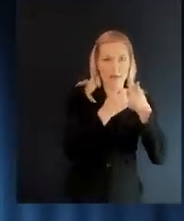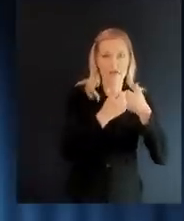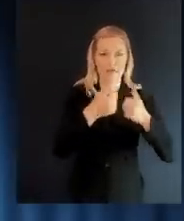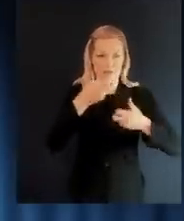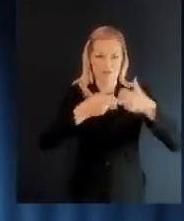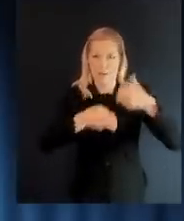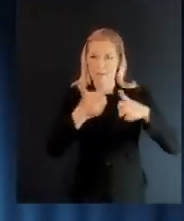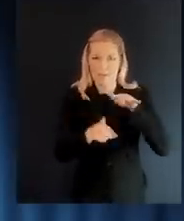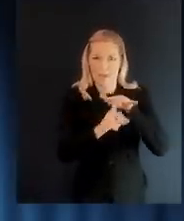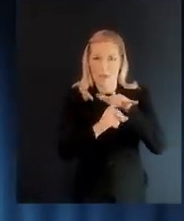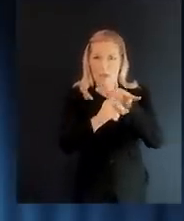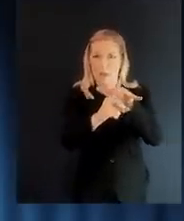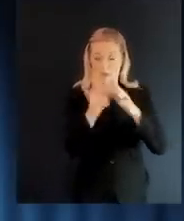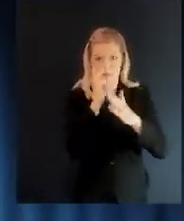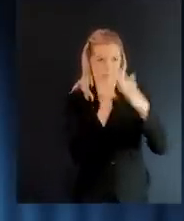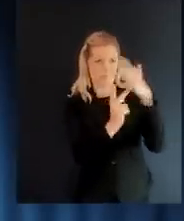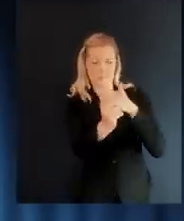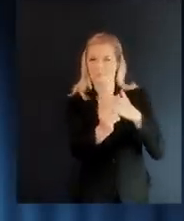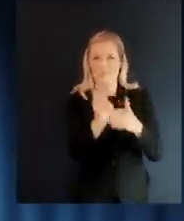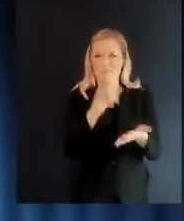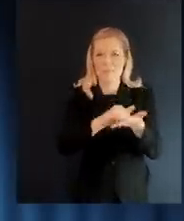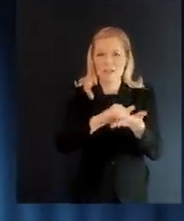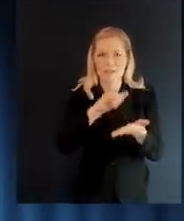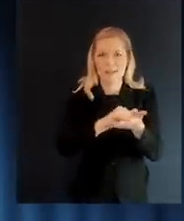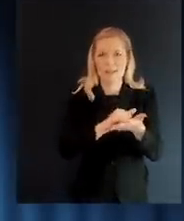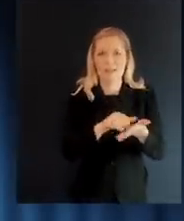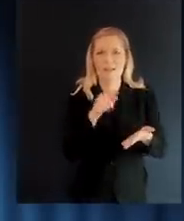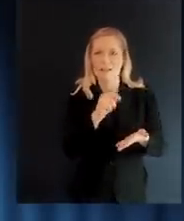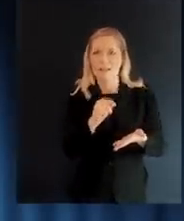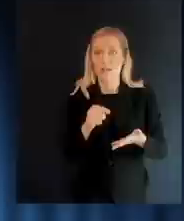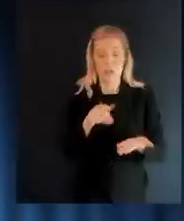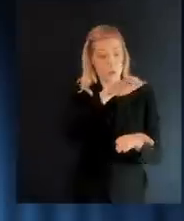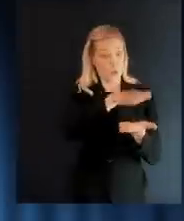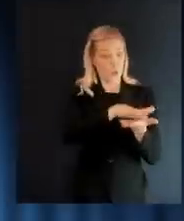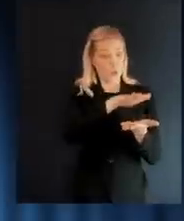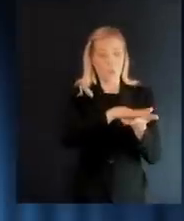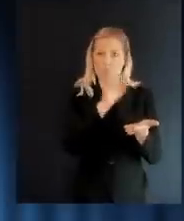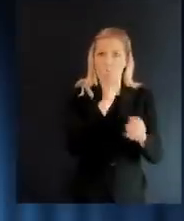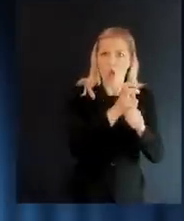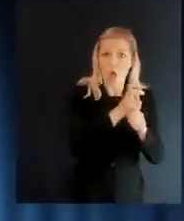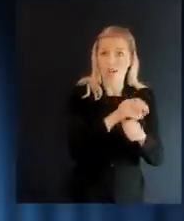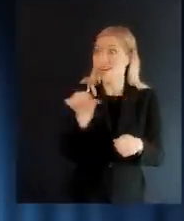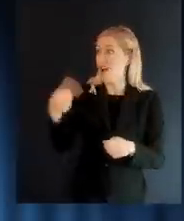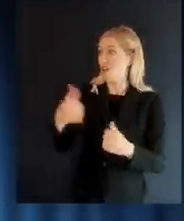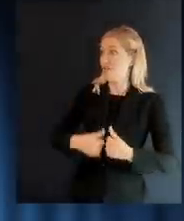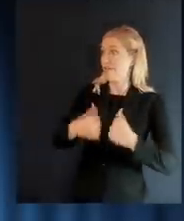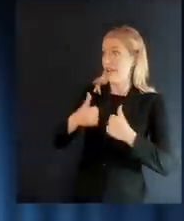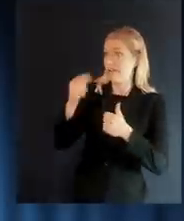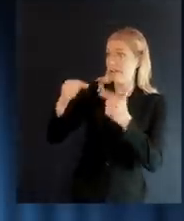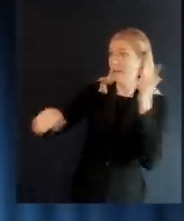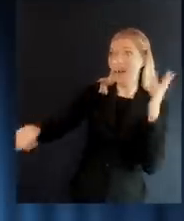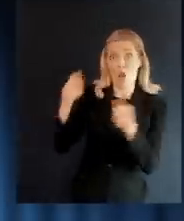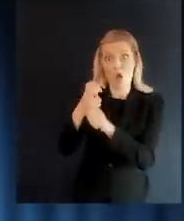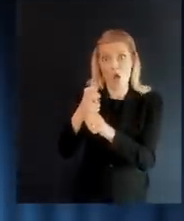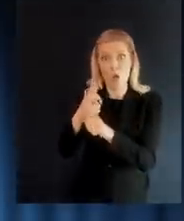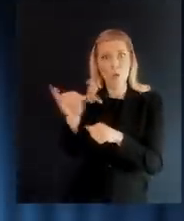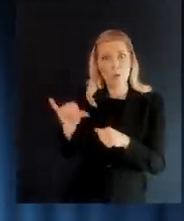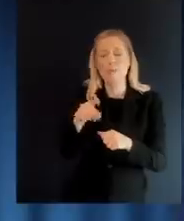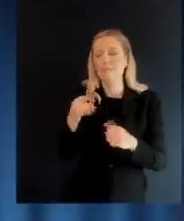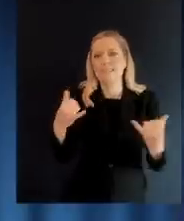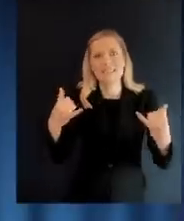with new uncertainties outside of school. Still, here you are today.